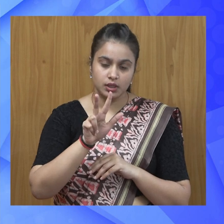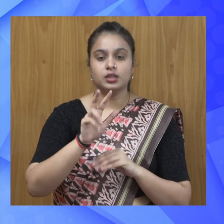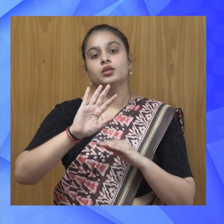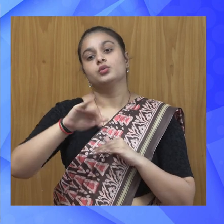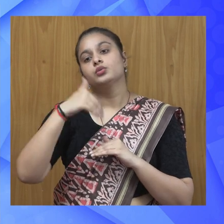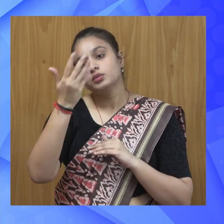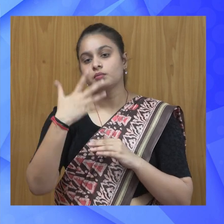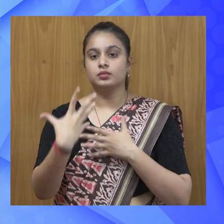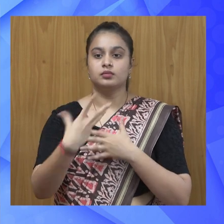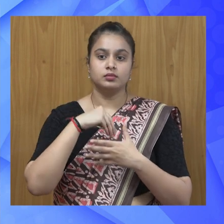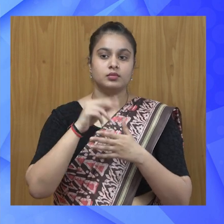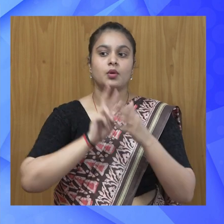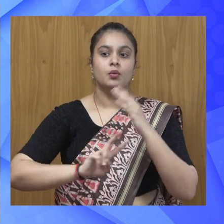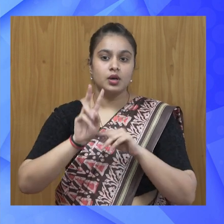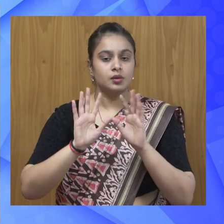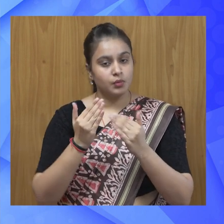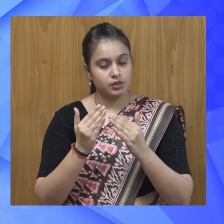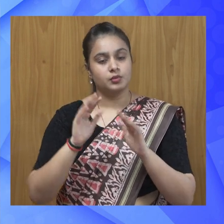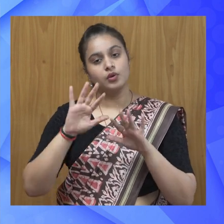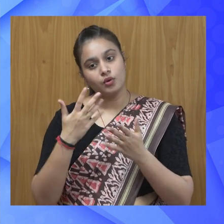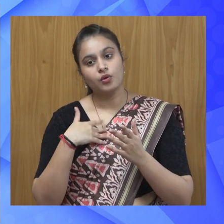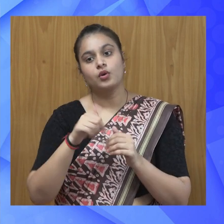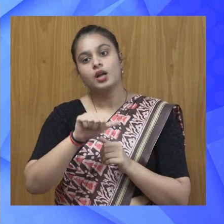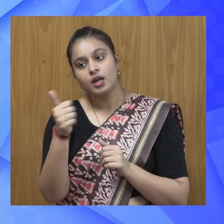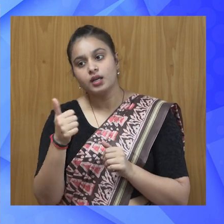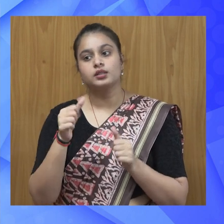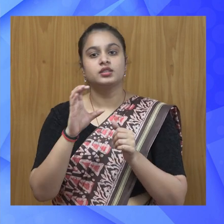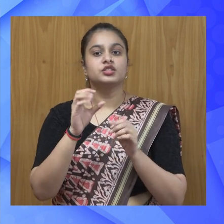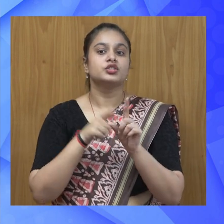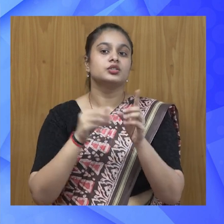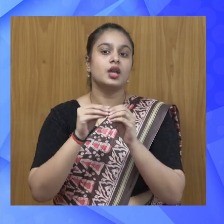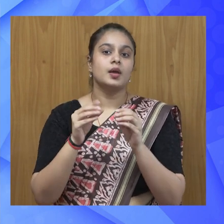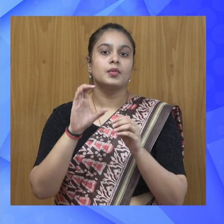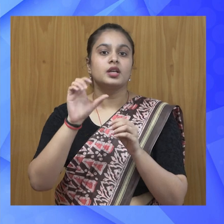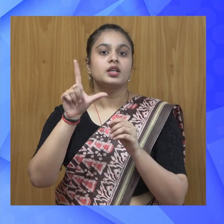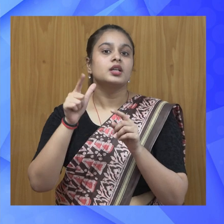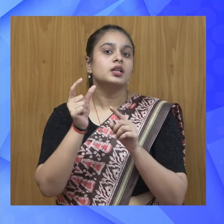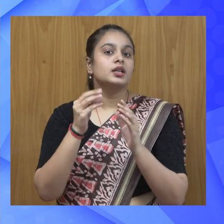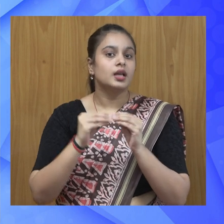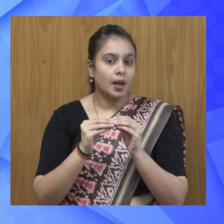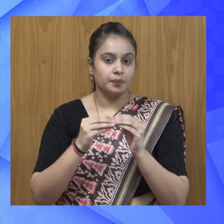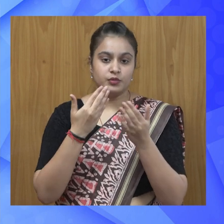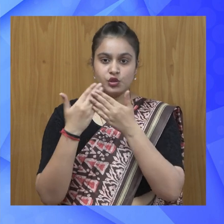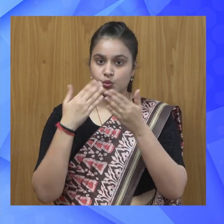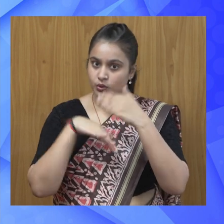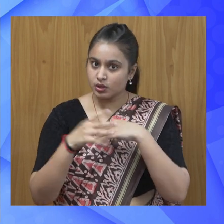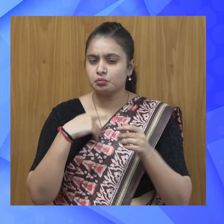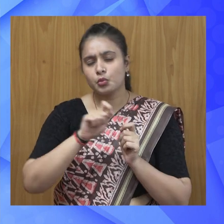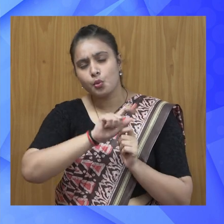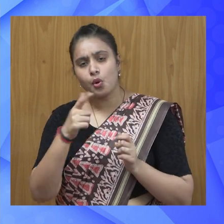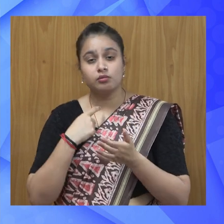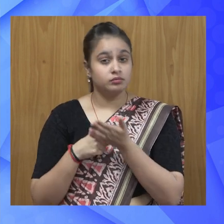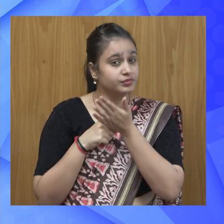cyber volunteers, but still we do have certain cyber clubs in the schools. And I would request all the schools that